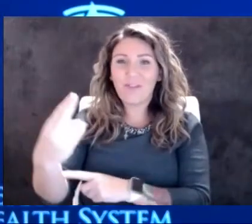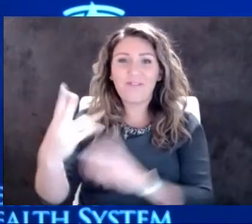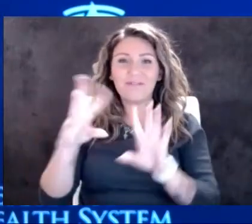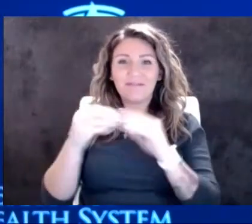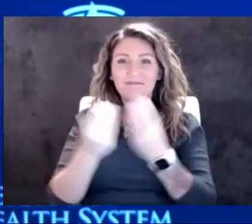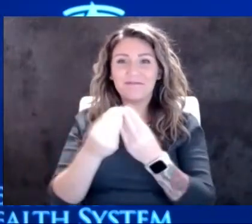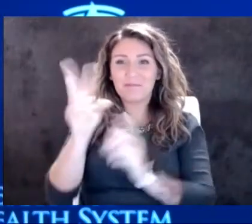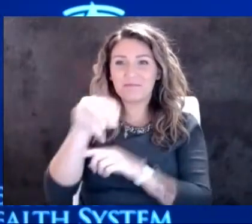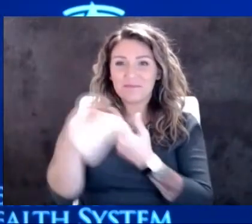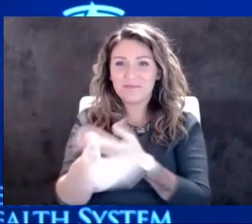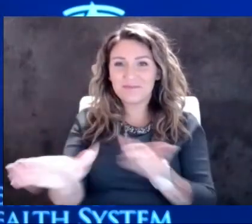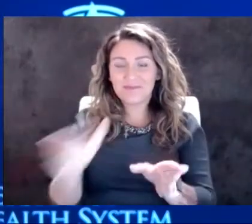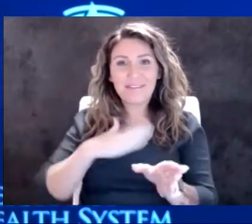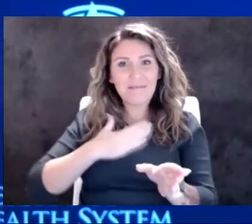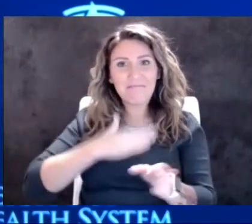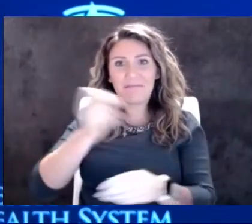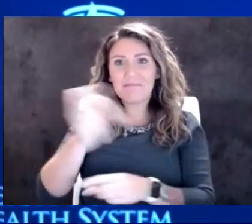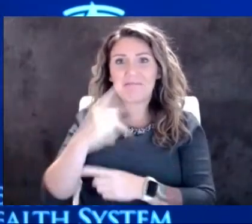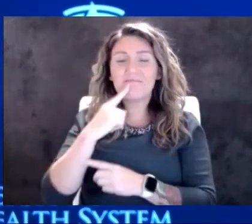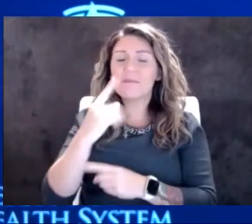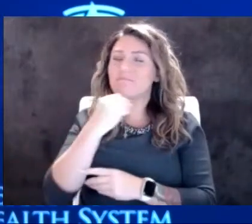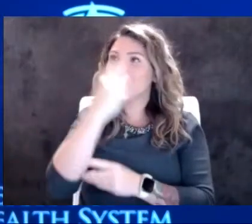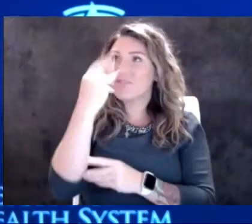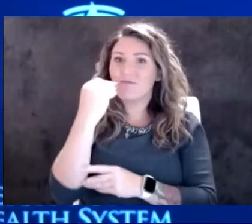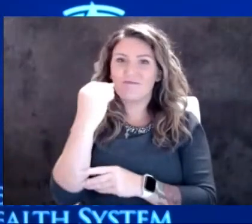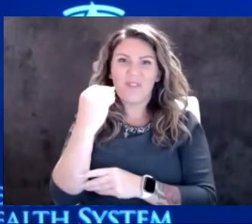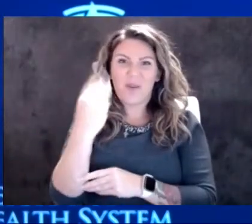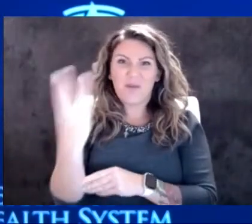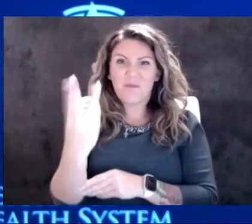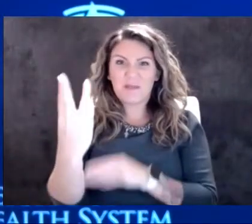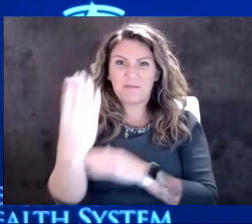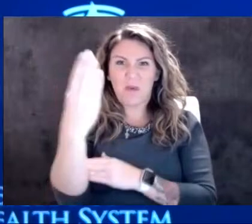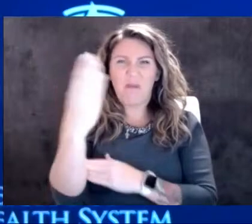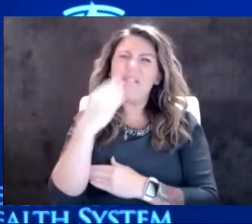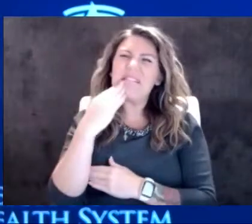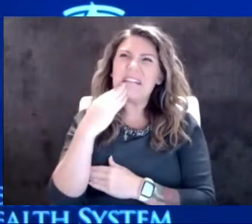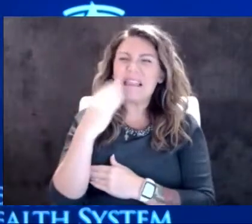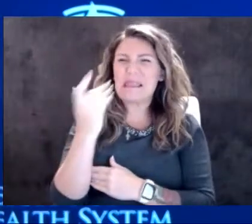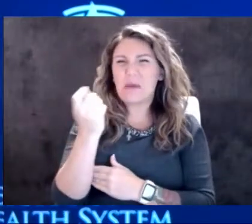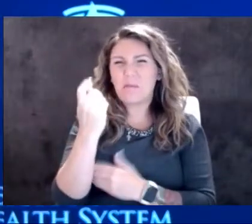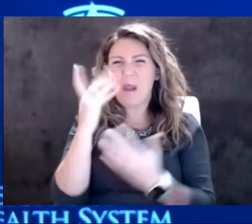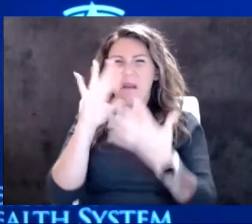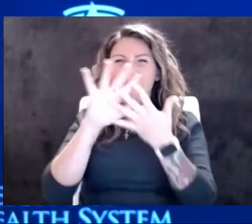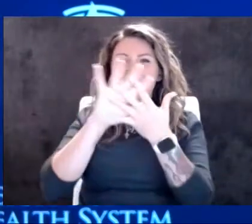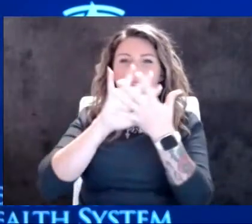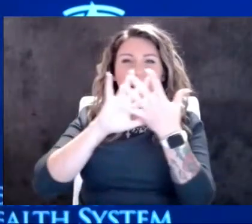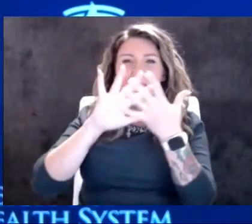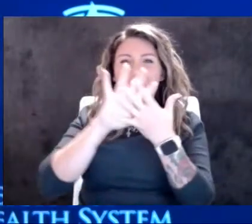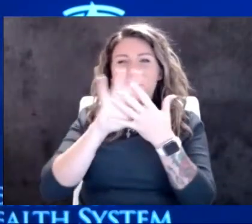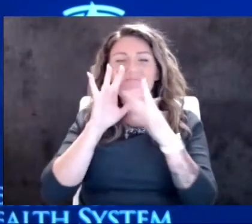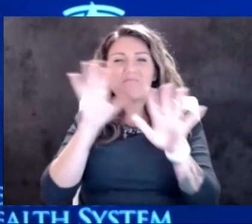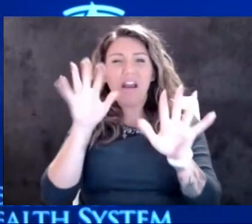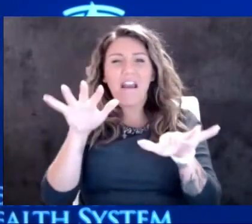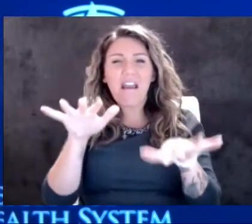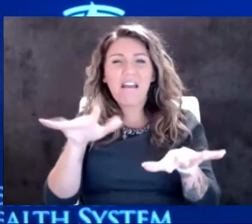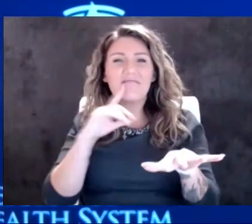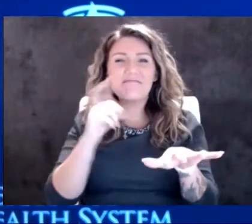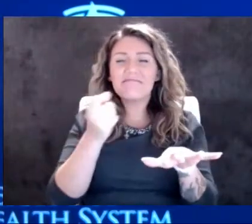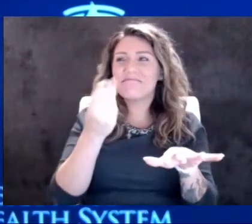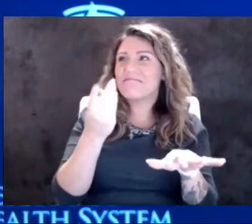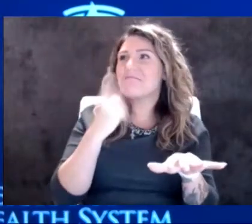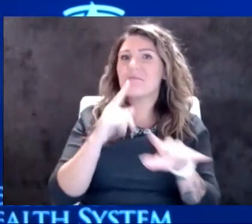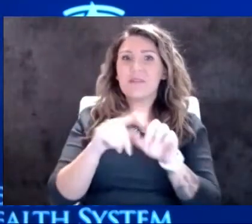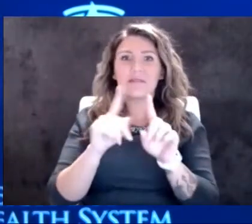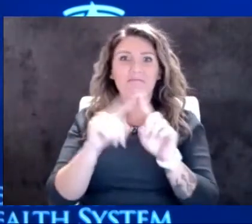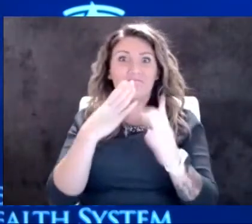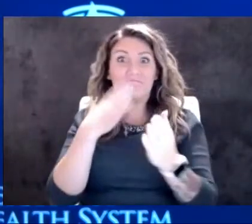with you on this beautiful Wednesday morning. Okay, it's a little foggy. It's going to rain a bunch, but it's still a beautiful day. Good day to be alive. Thanks for joining us via the